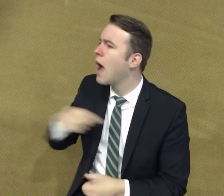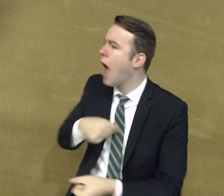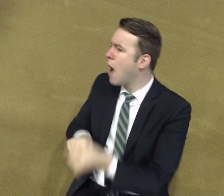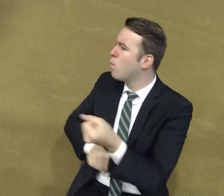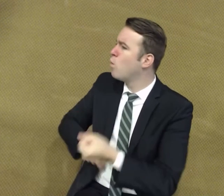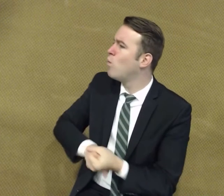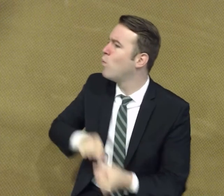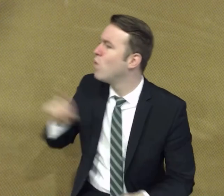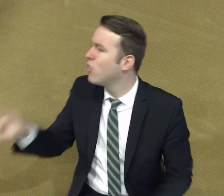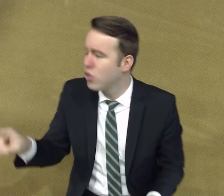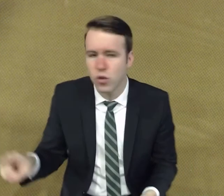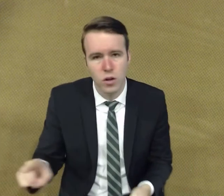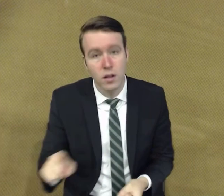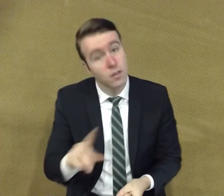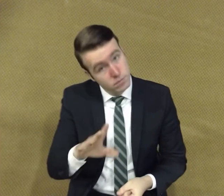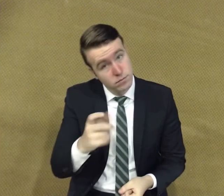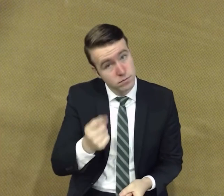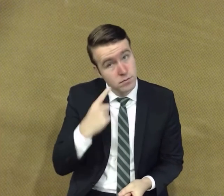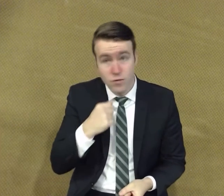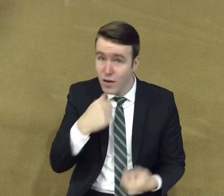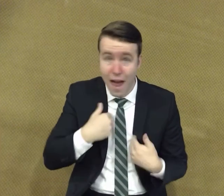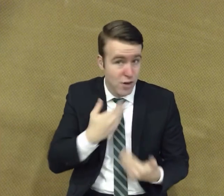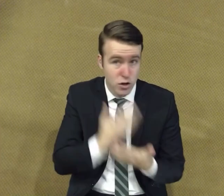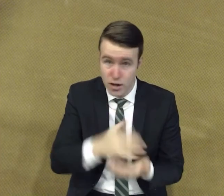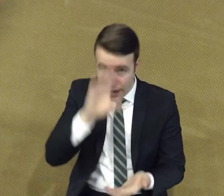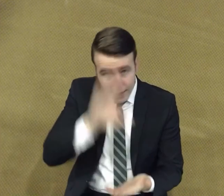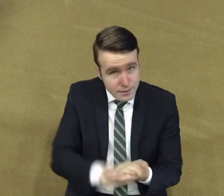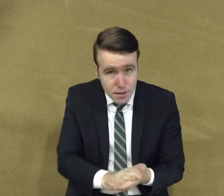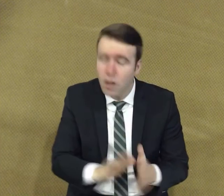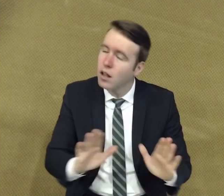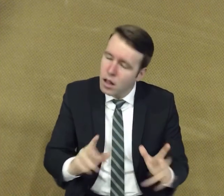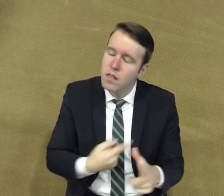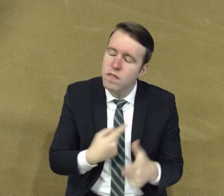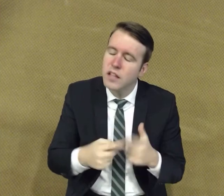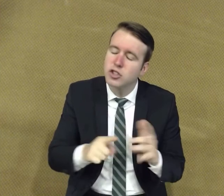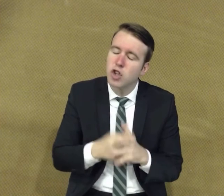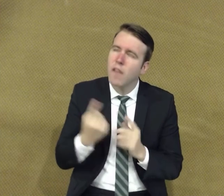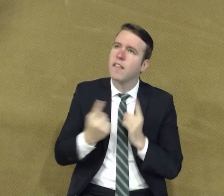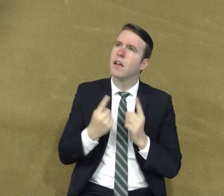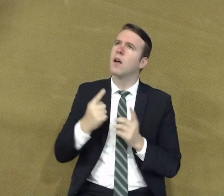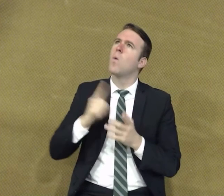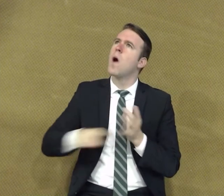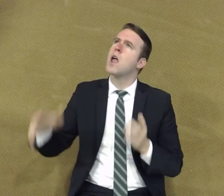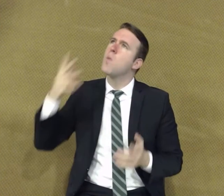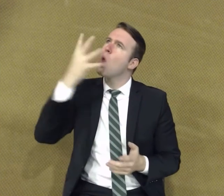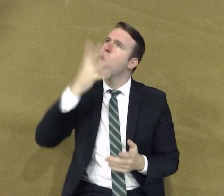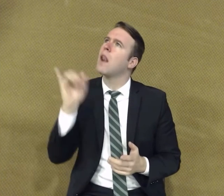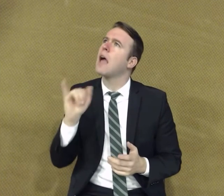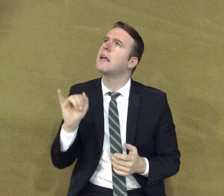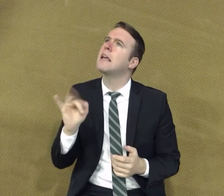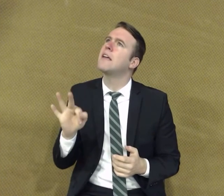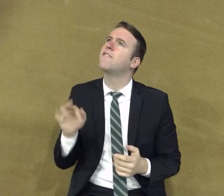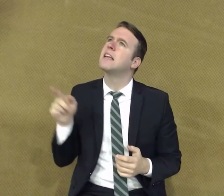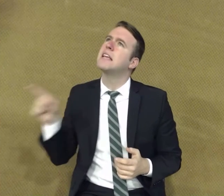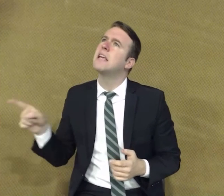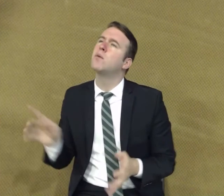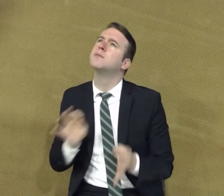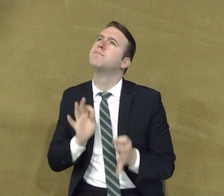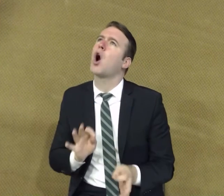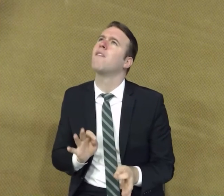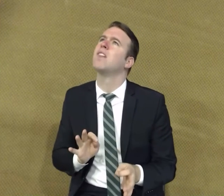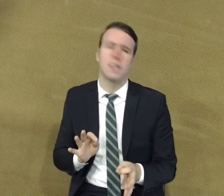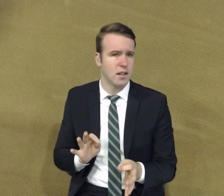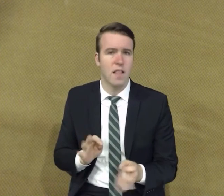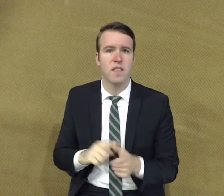I'm standing with you. Look, if you don't have a good husband, then start thinking of what he would look like if he was